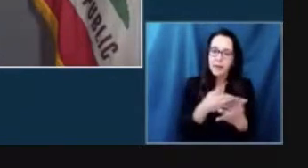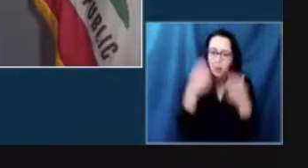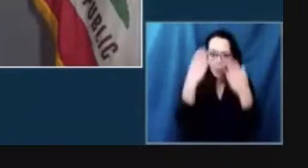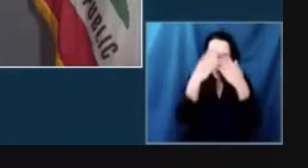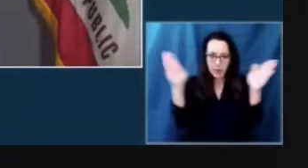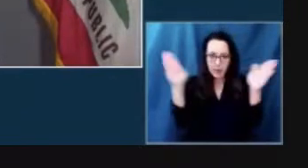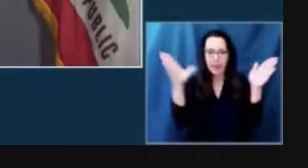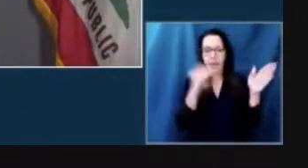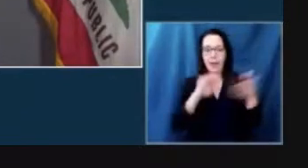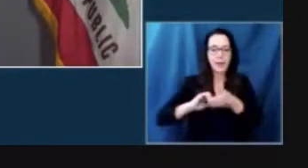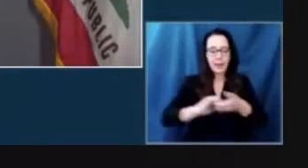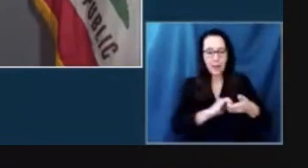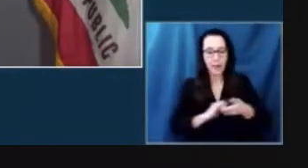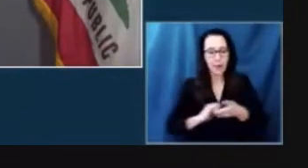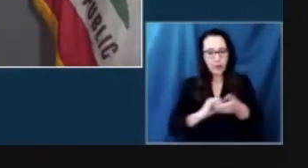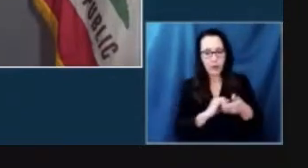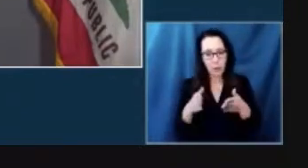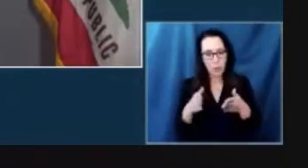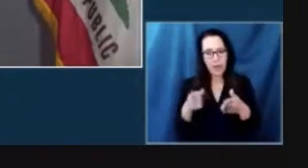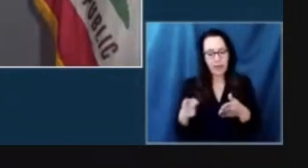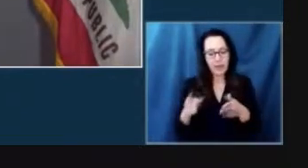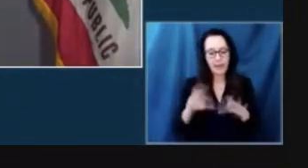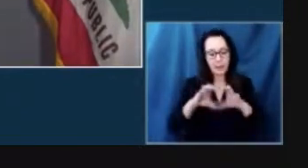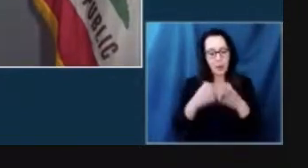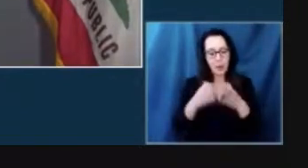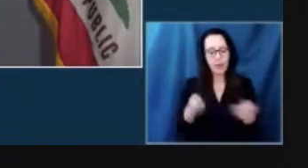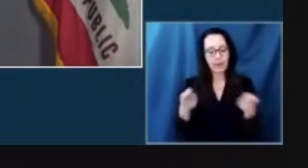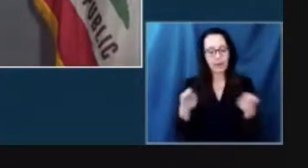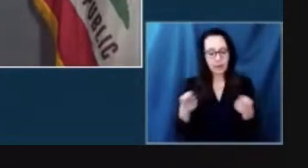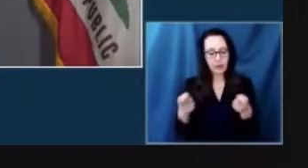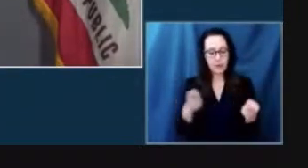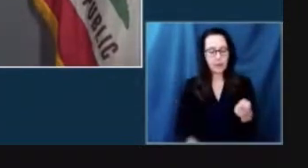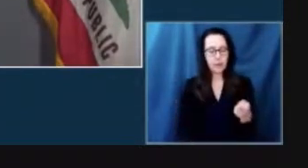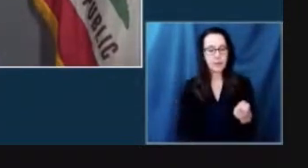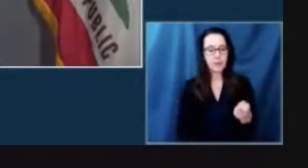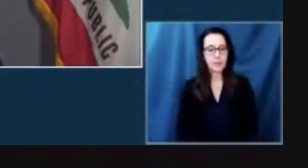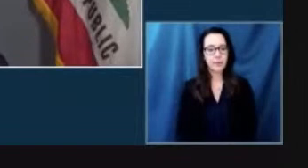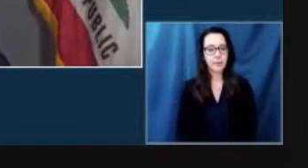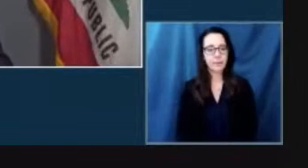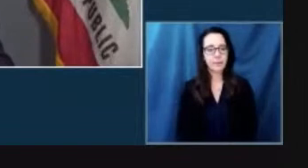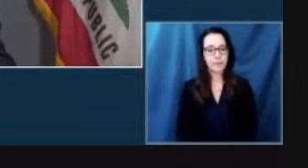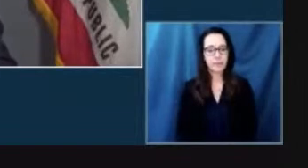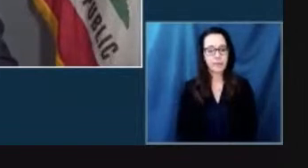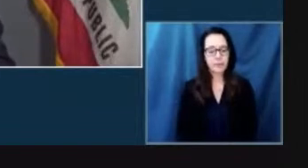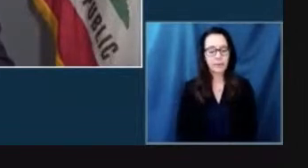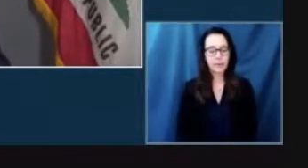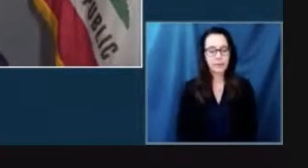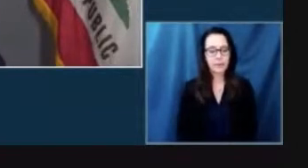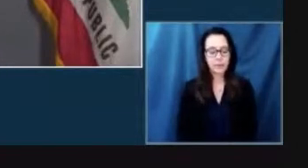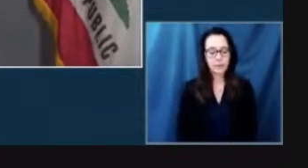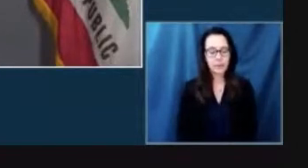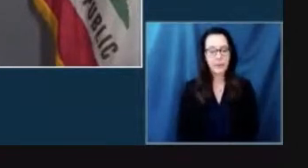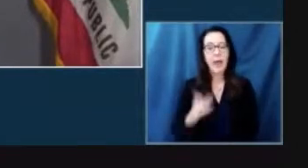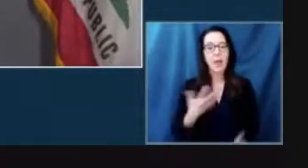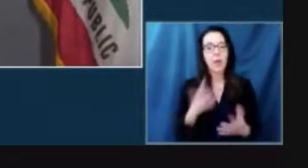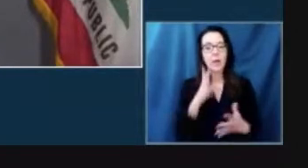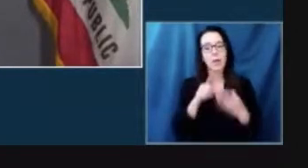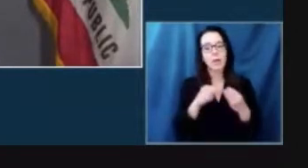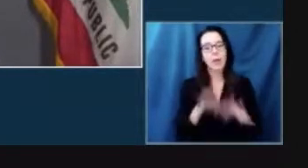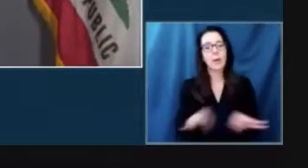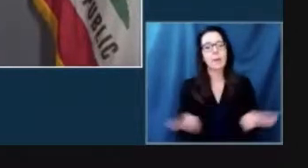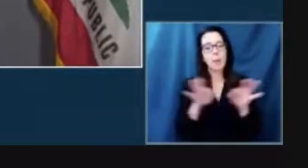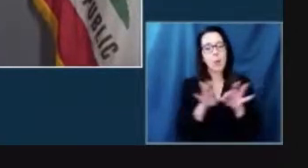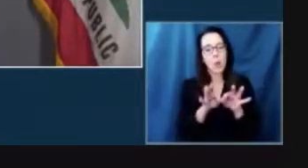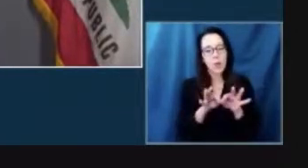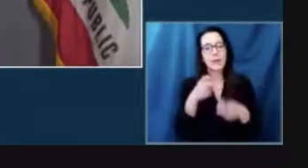collaboration in the way this party is governed. I now want to talk about a very difficult and yet important issue, which is the issue